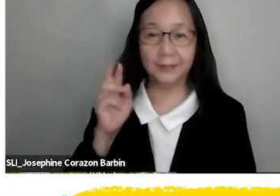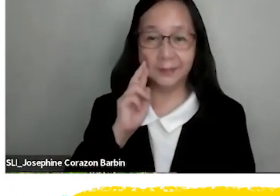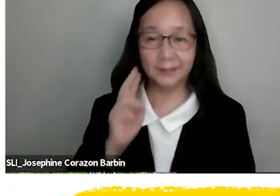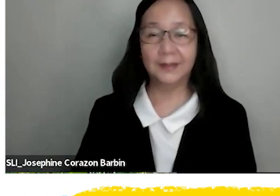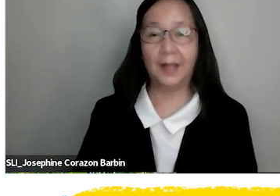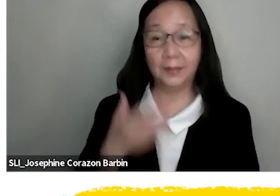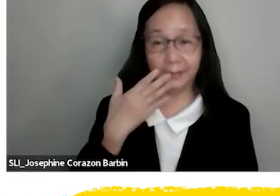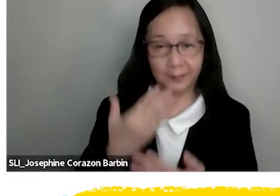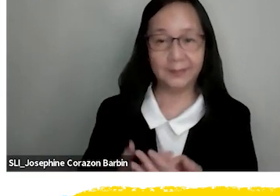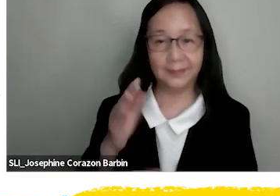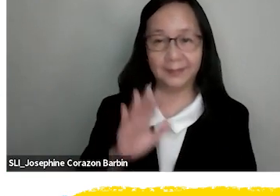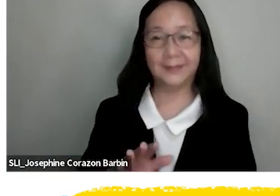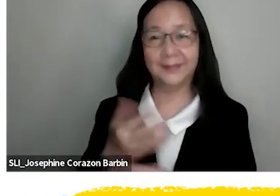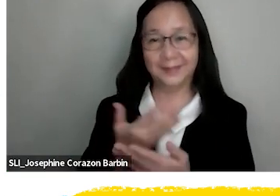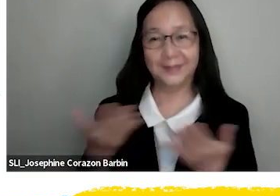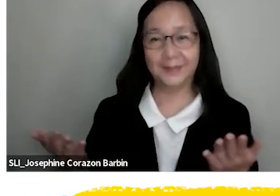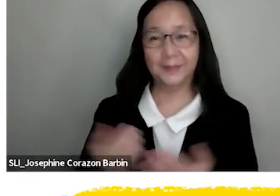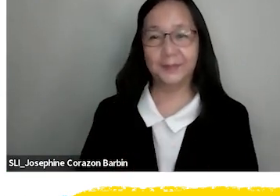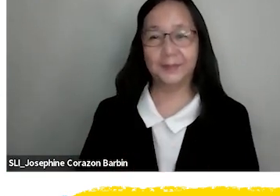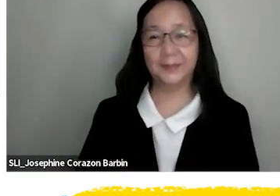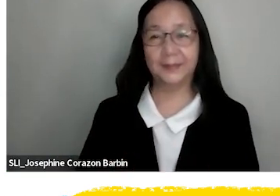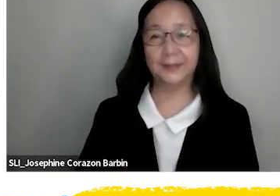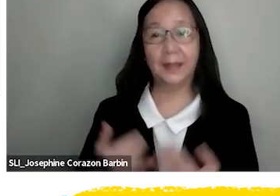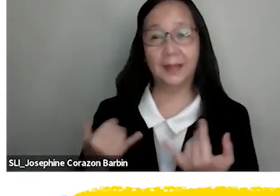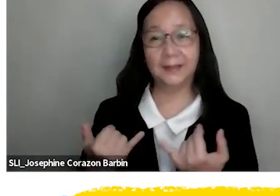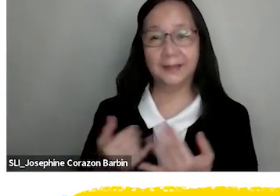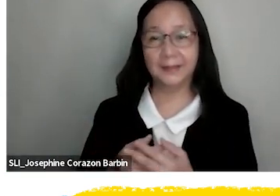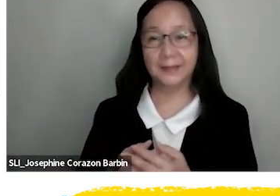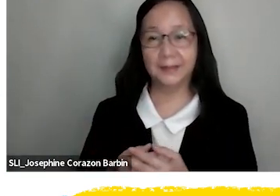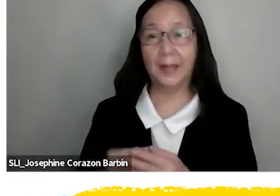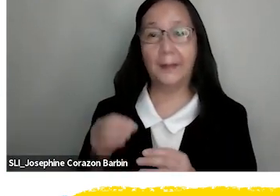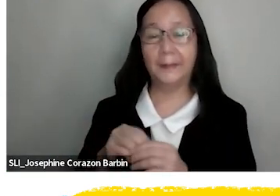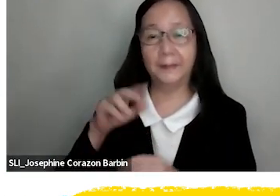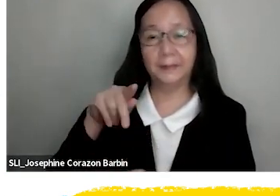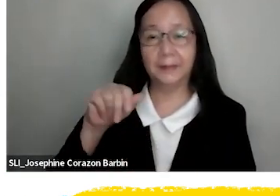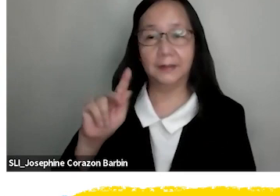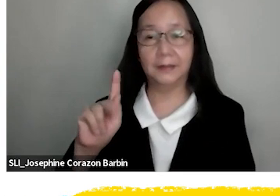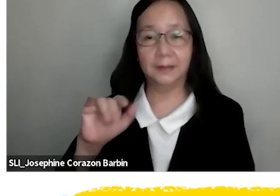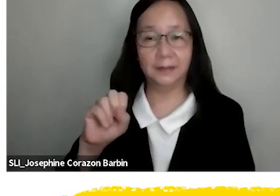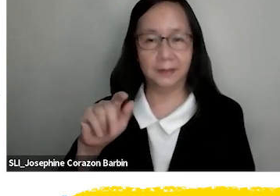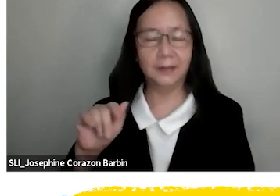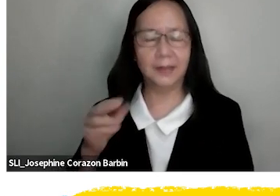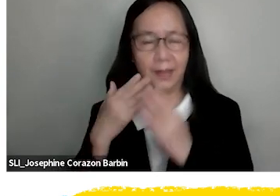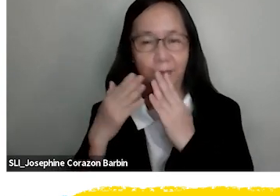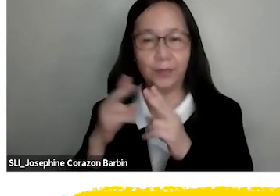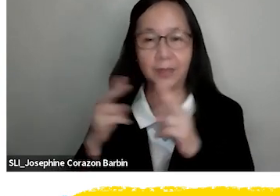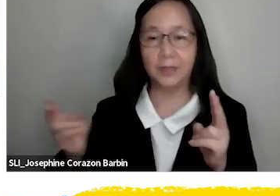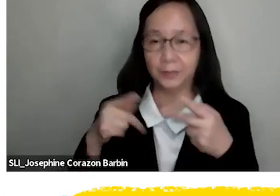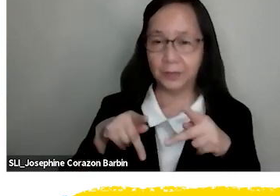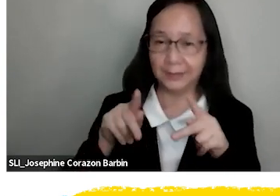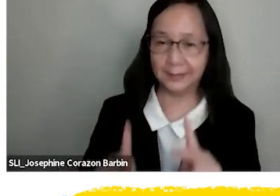Yes, good afternoon, everyone, and distinguished guests and participants. Thank you for giving me the